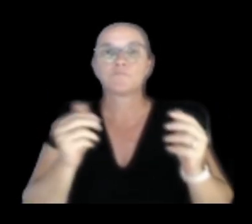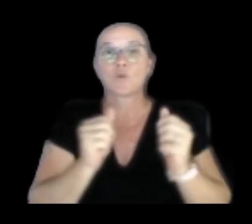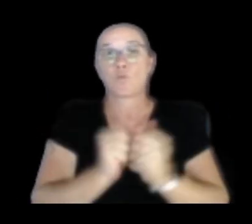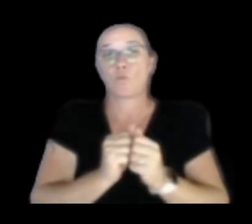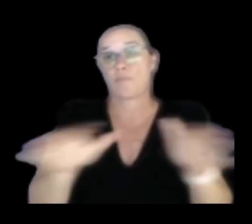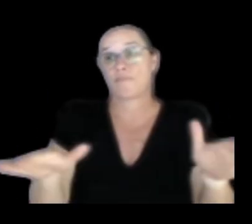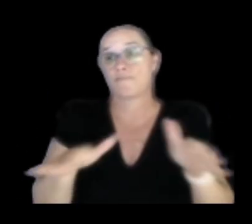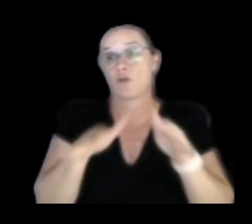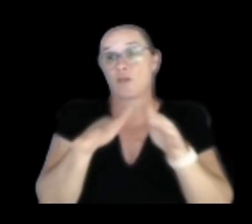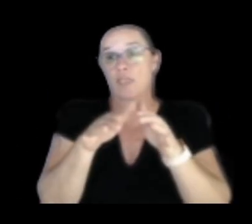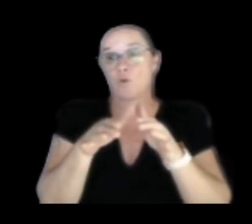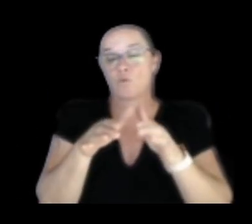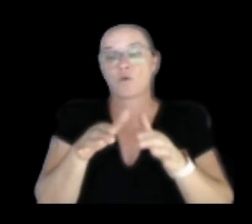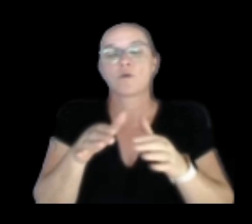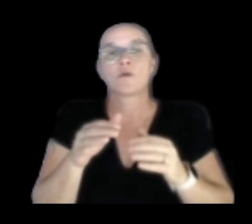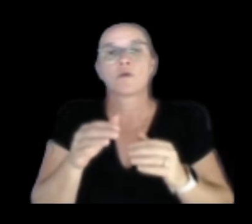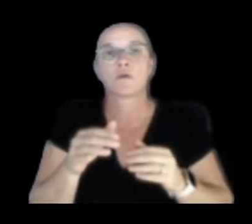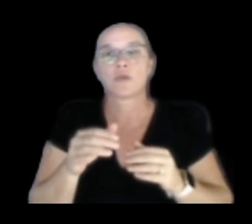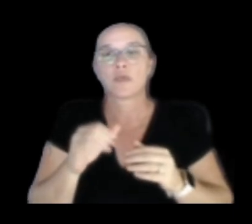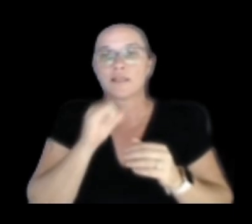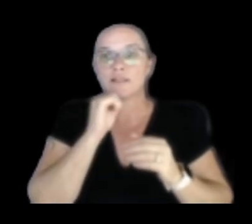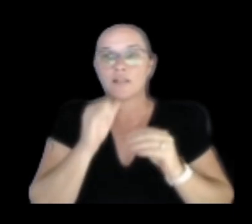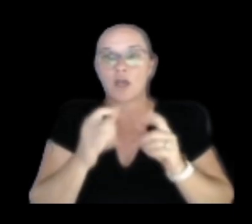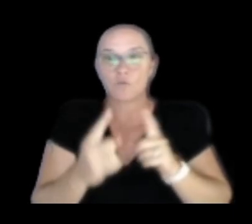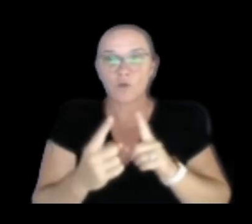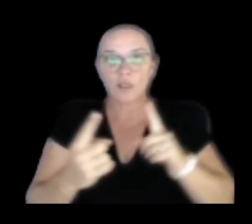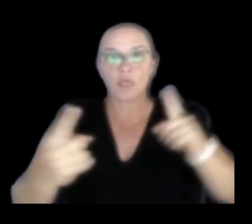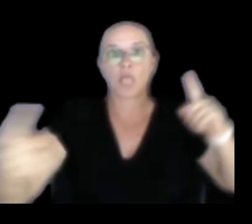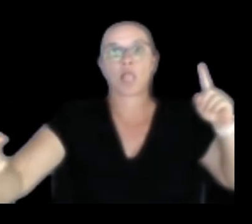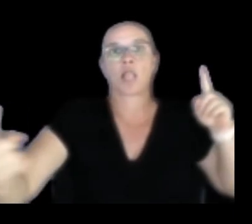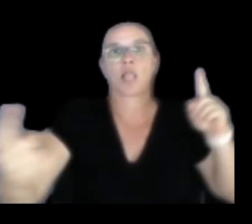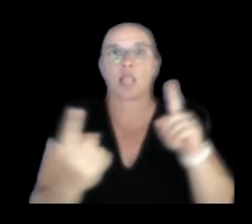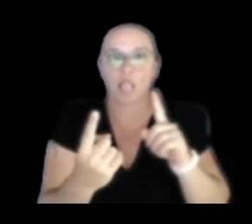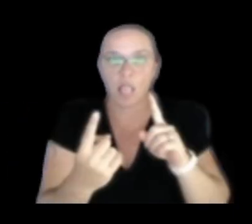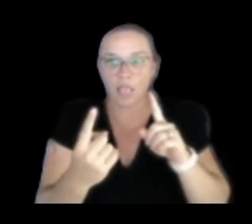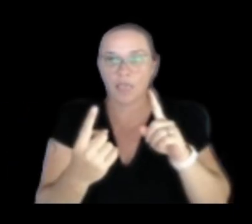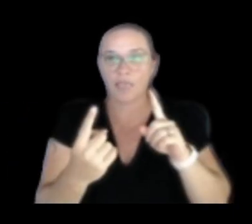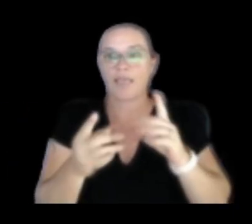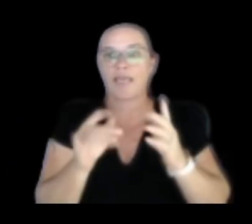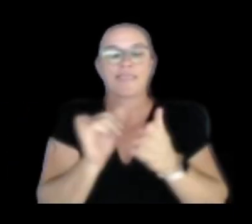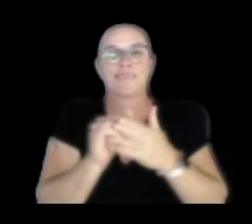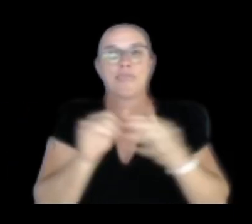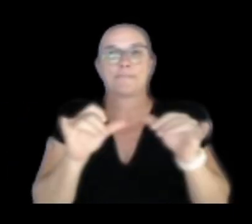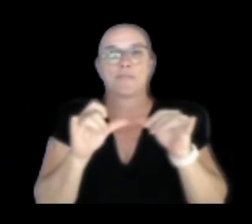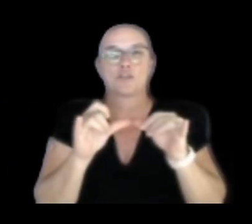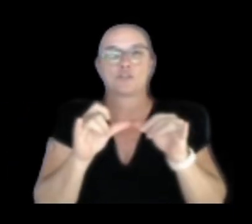and net not really widening or shrinking in that measurement